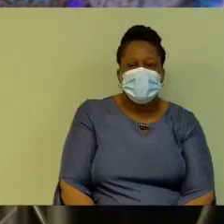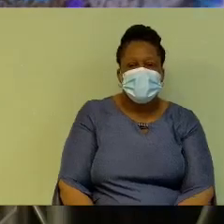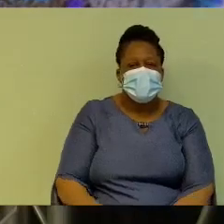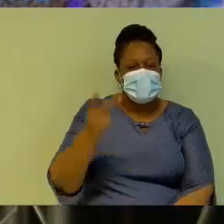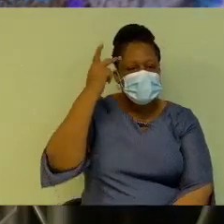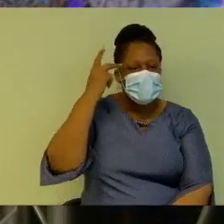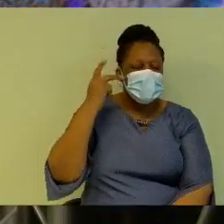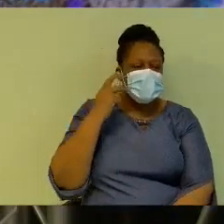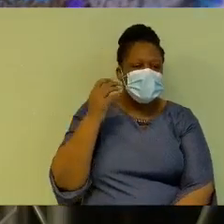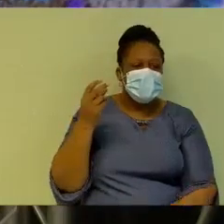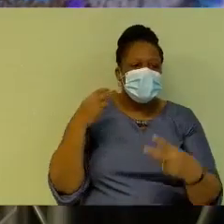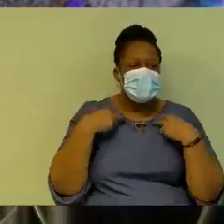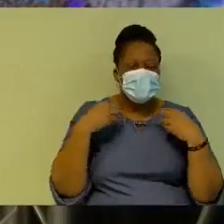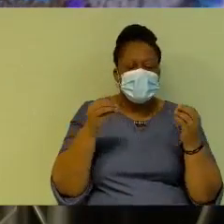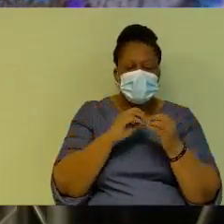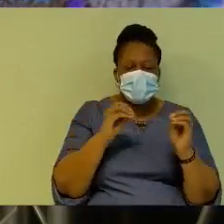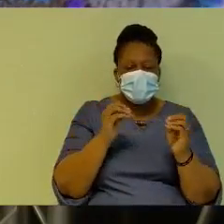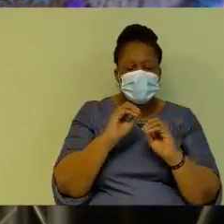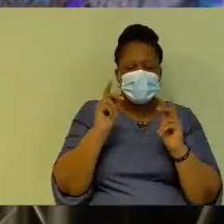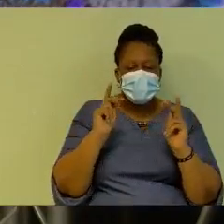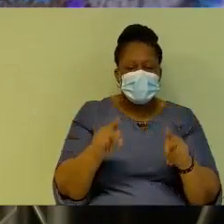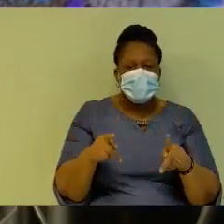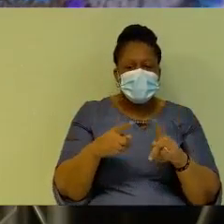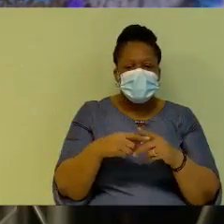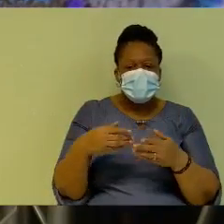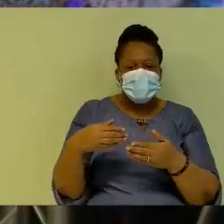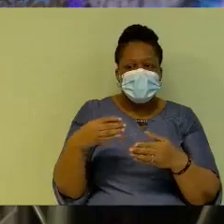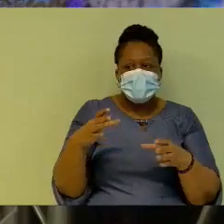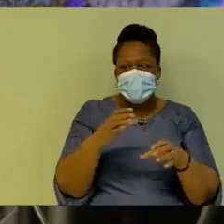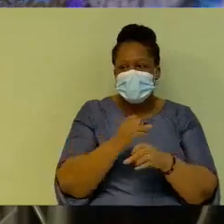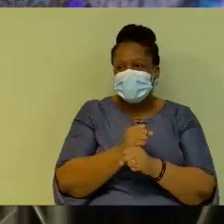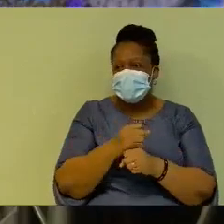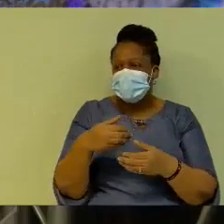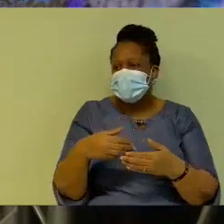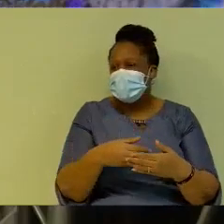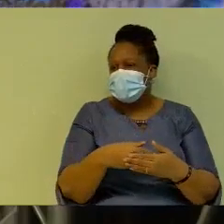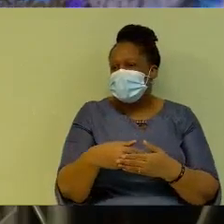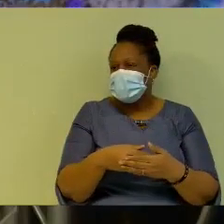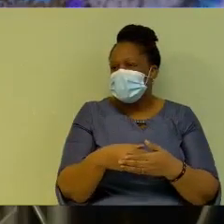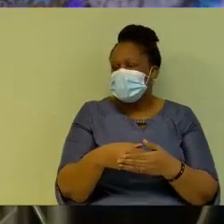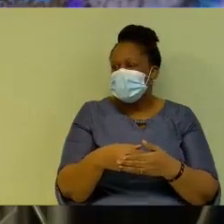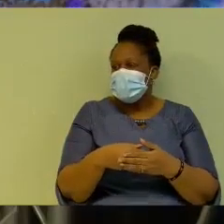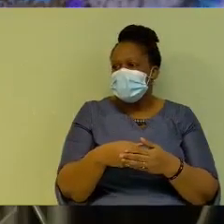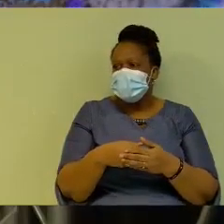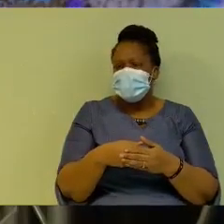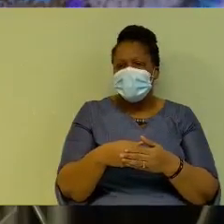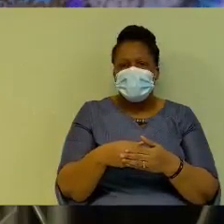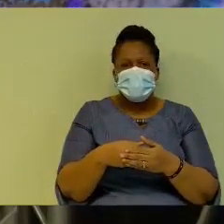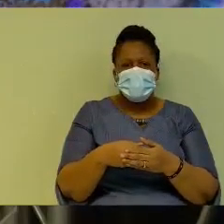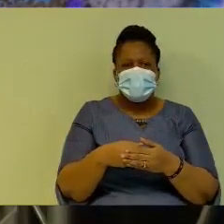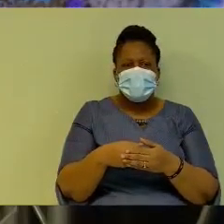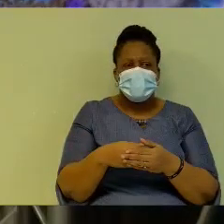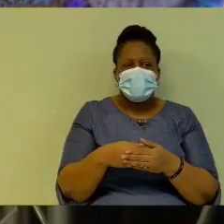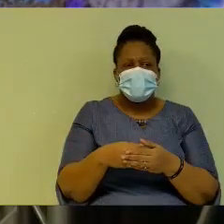Parents have no one to hold the baby. And if yes, why is